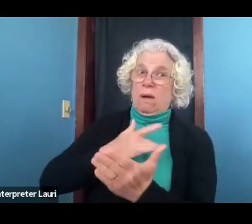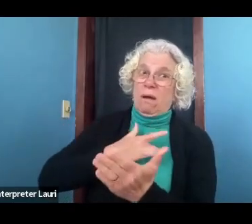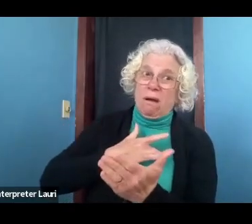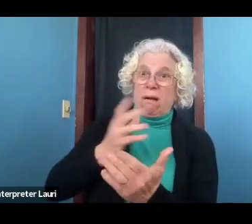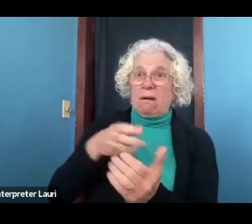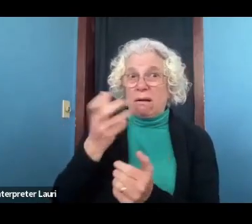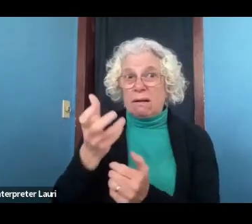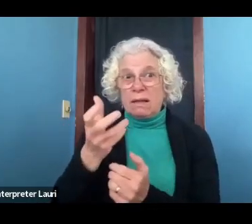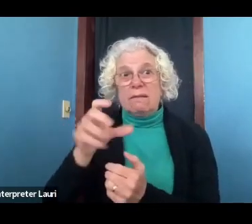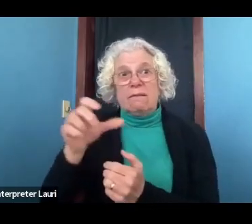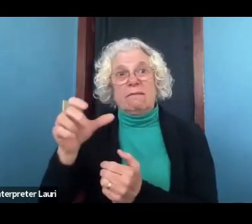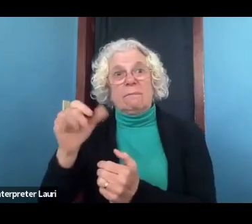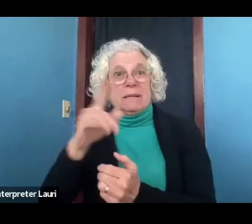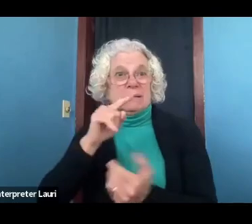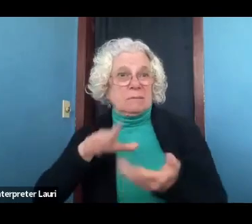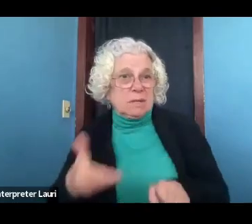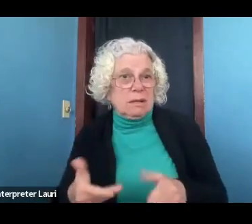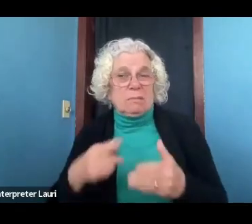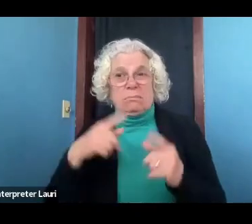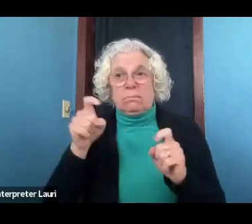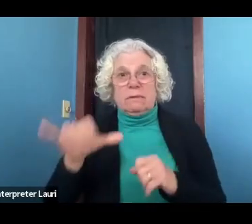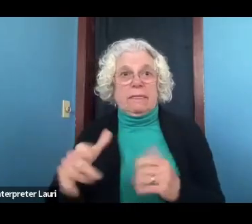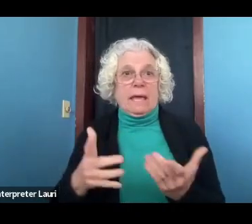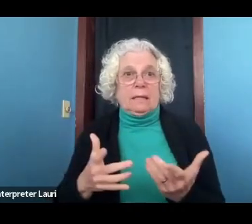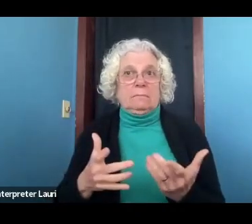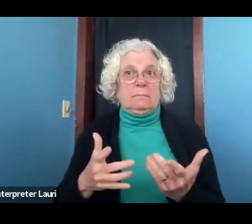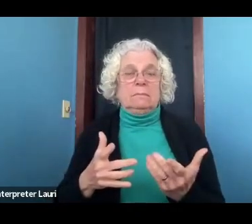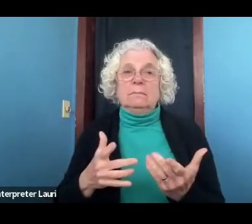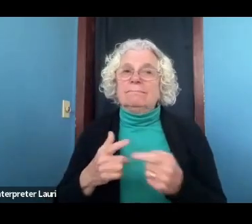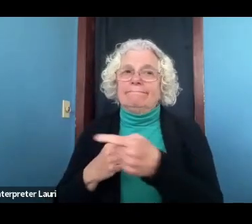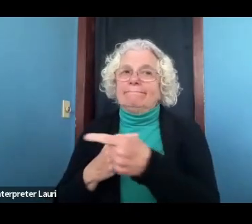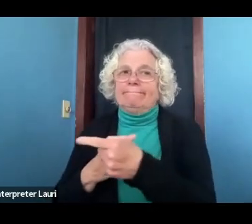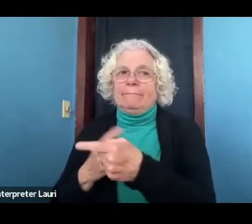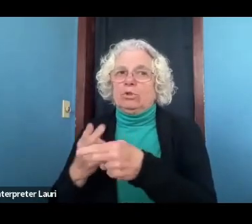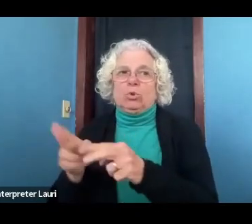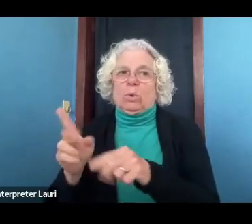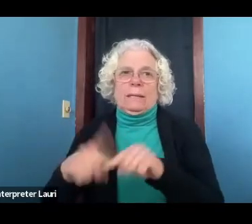so people can do what you want about it, you got to use a longer form.